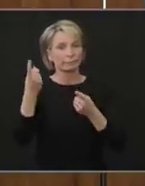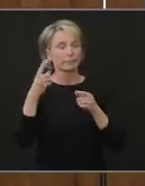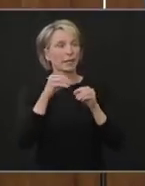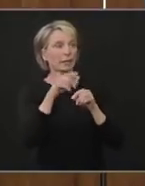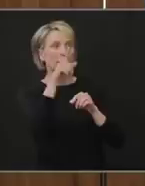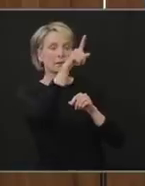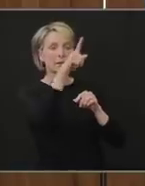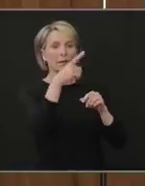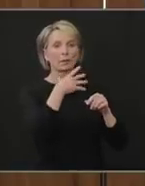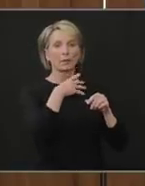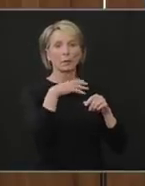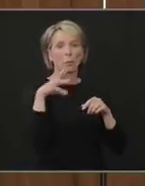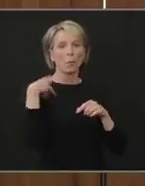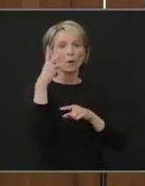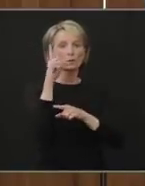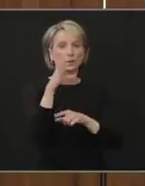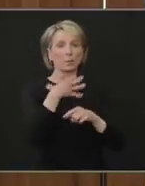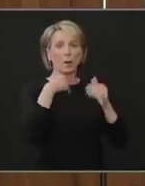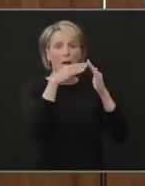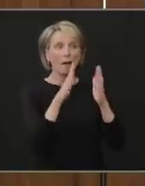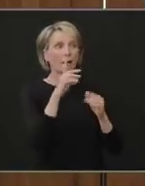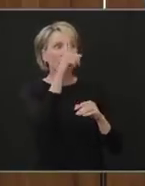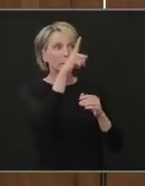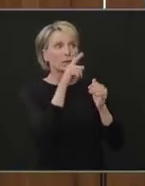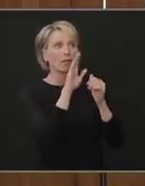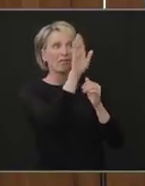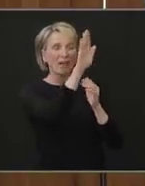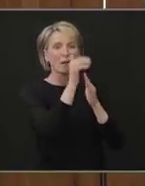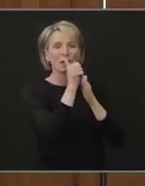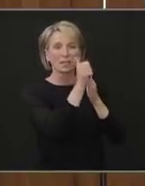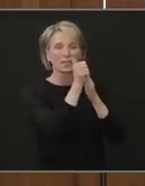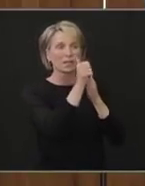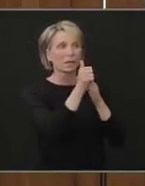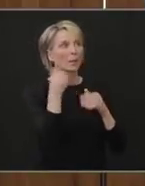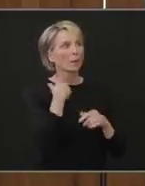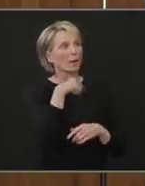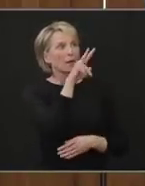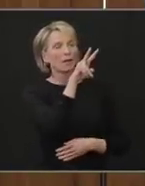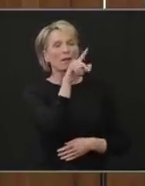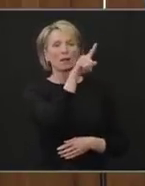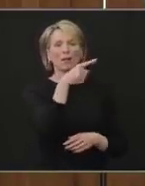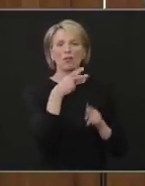House. What we've seen there is too little, too late.